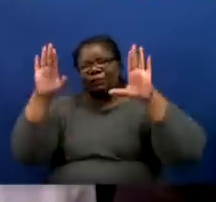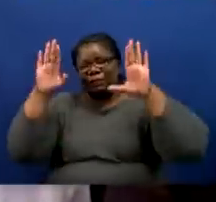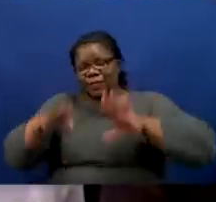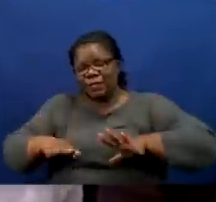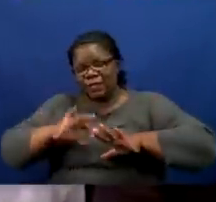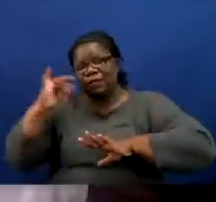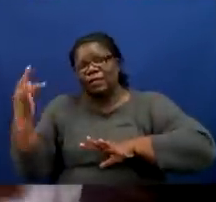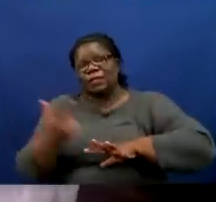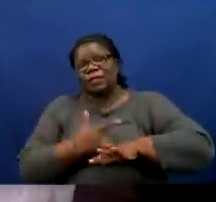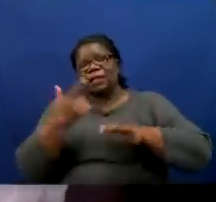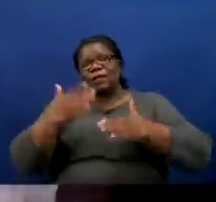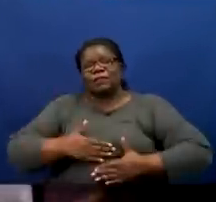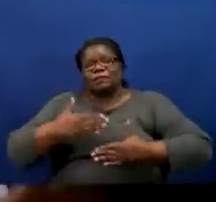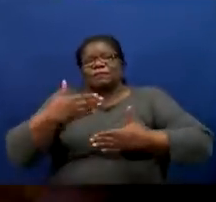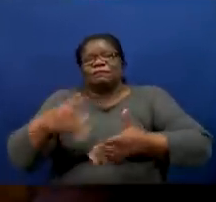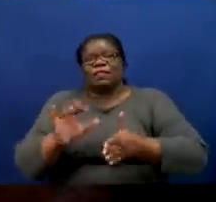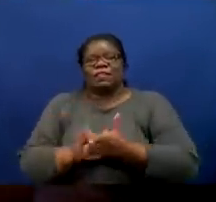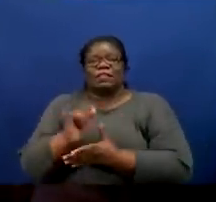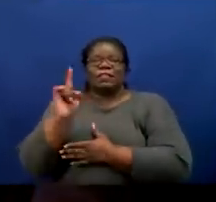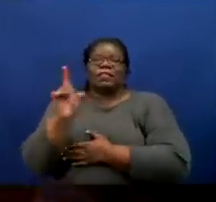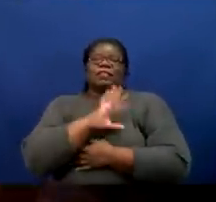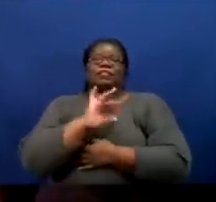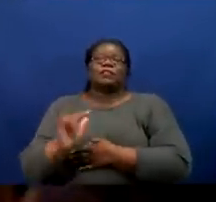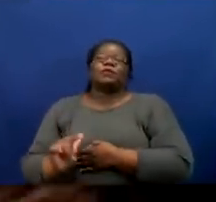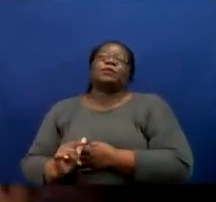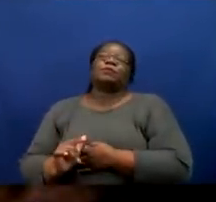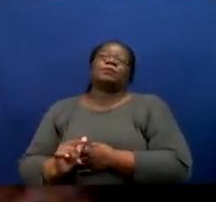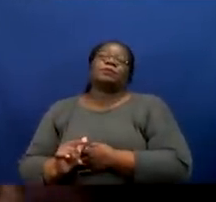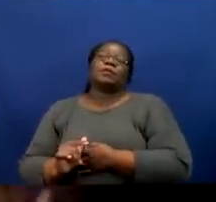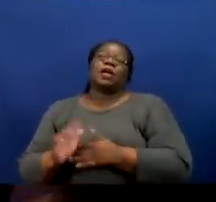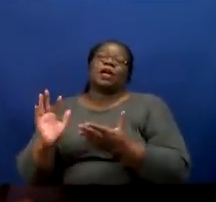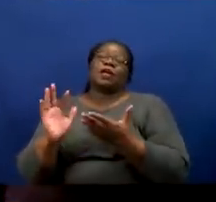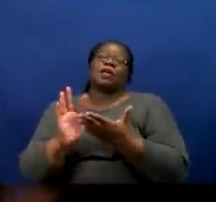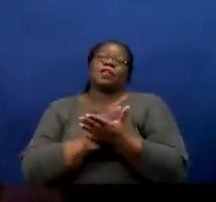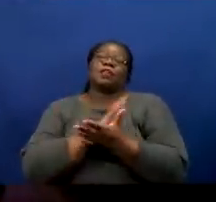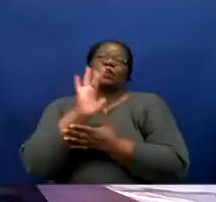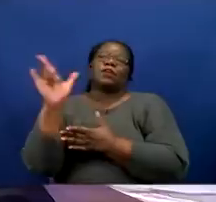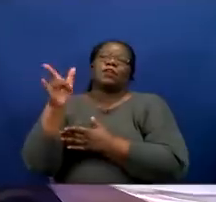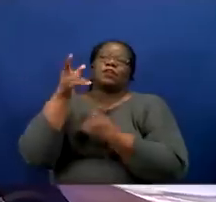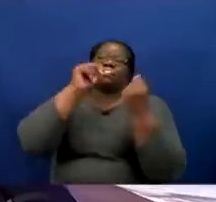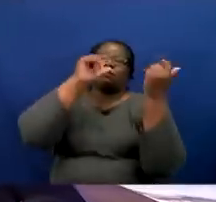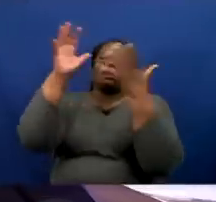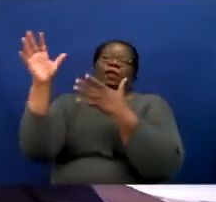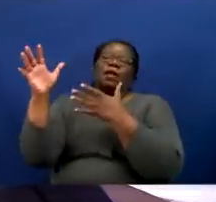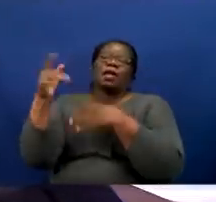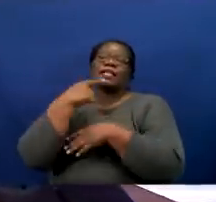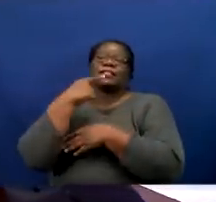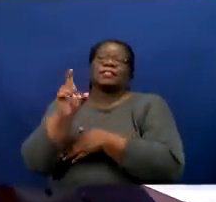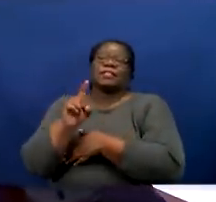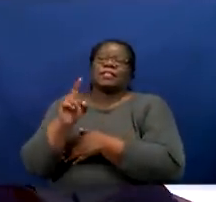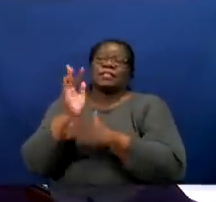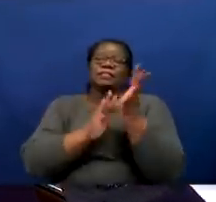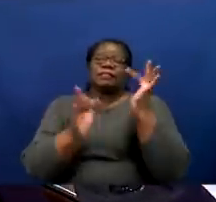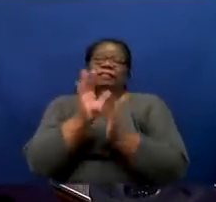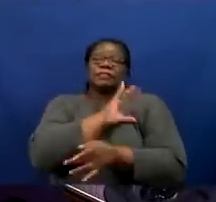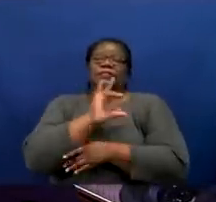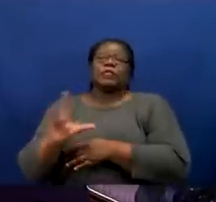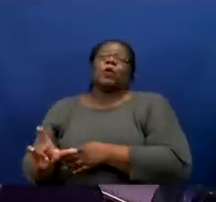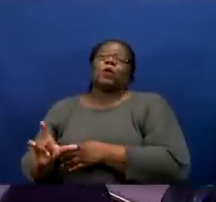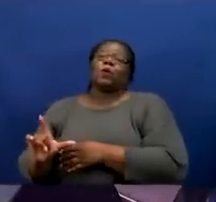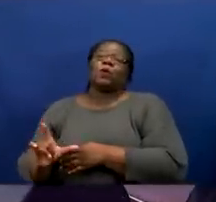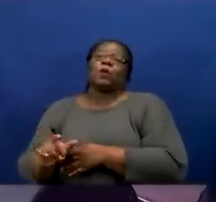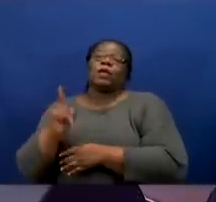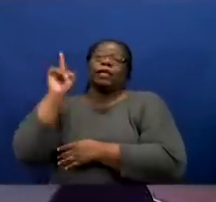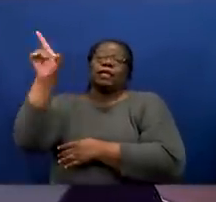every tongue confess that he is Lord, to the glory of the Father. I said he is Lord. He